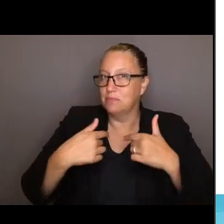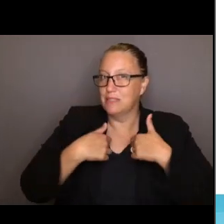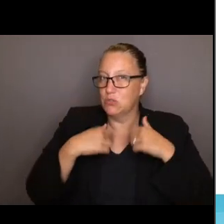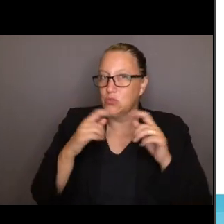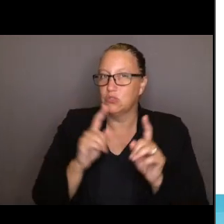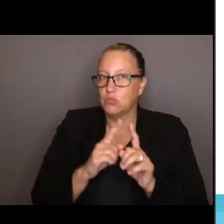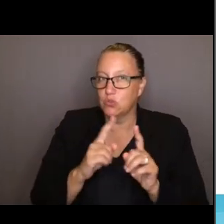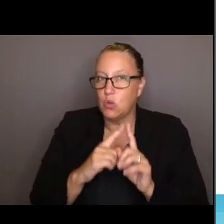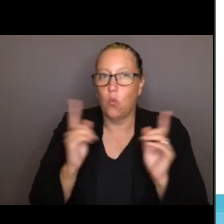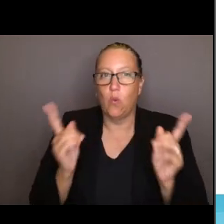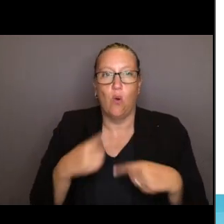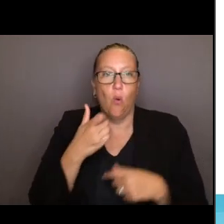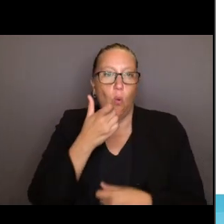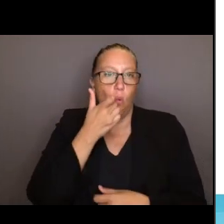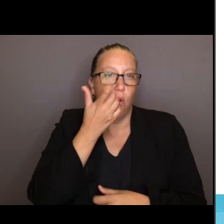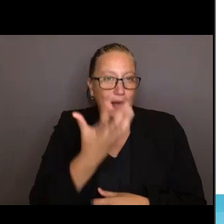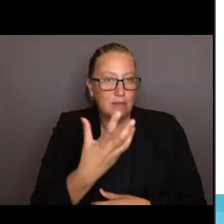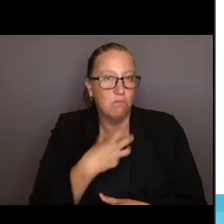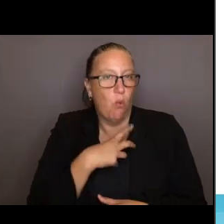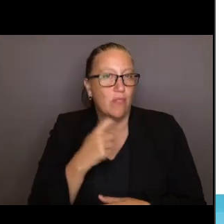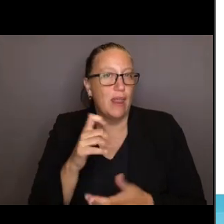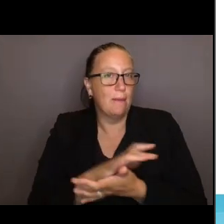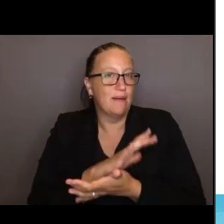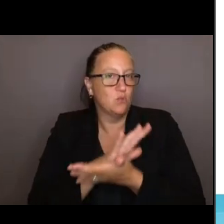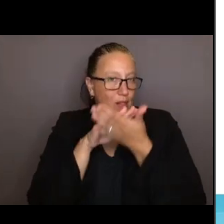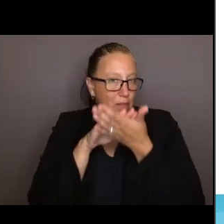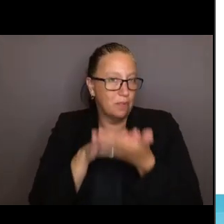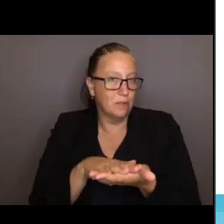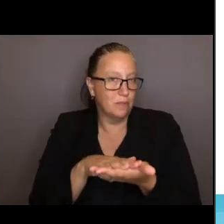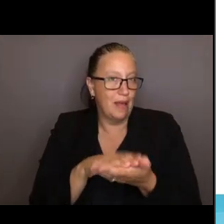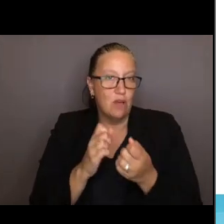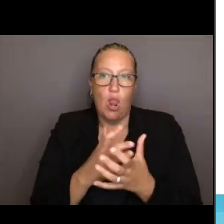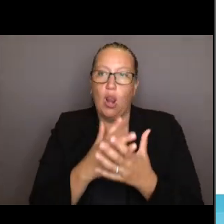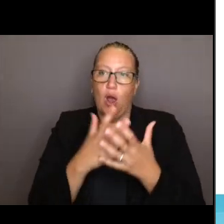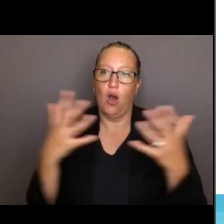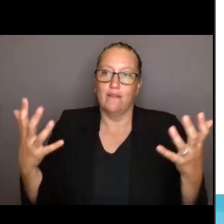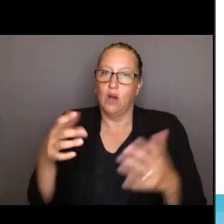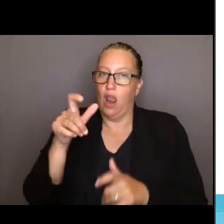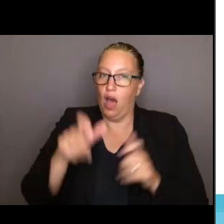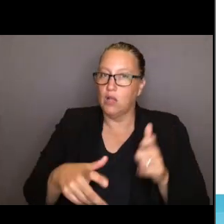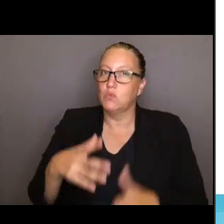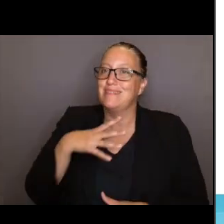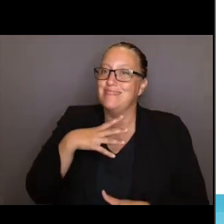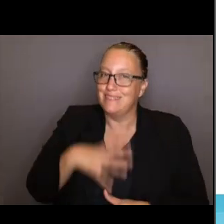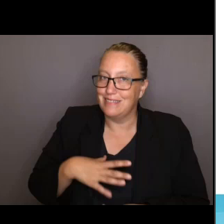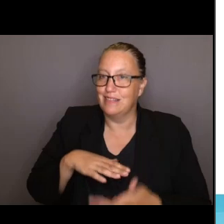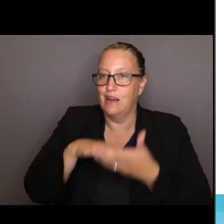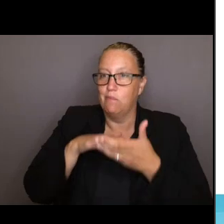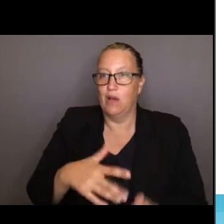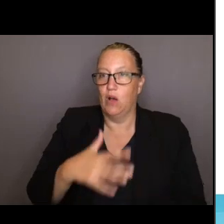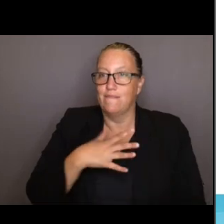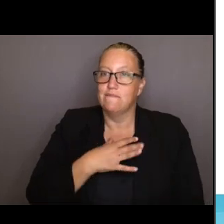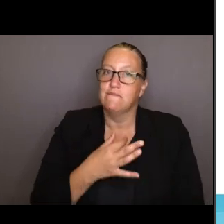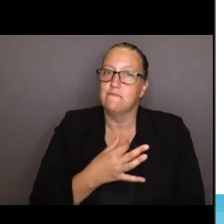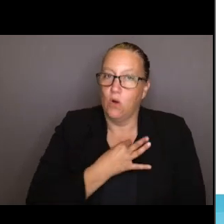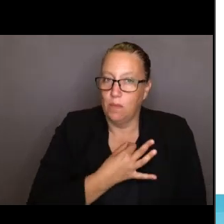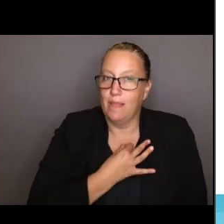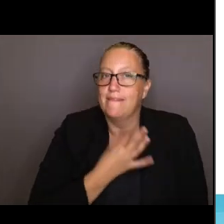We're always more than happy to help. There's a lot of vulnerable clients out there,